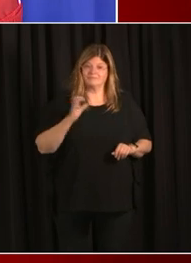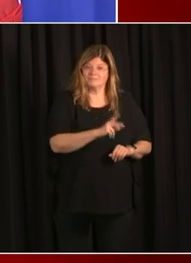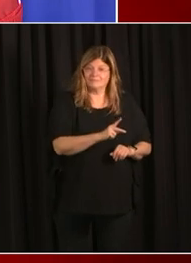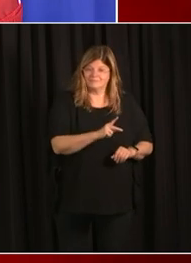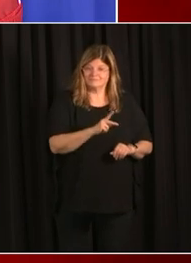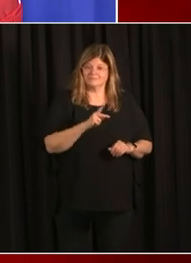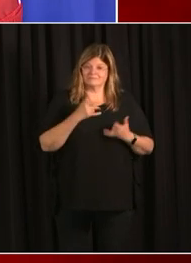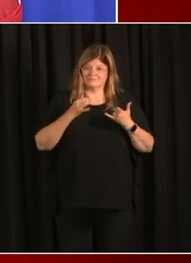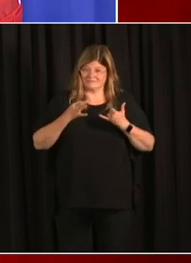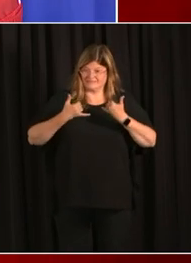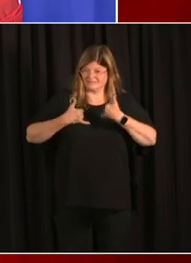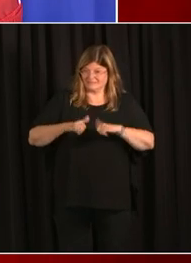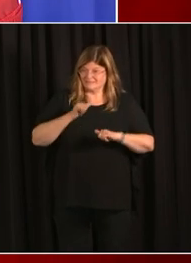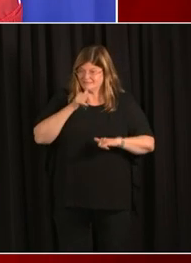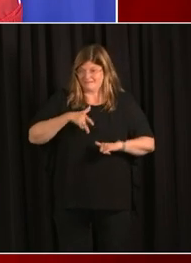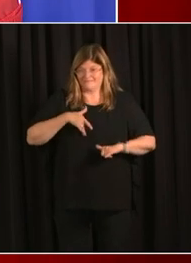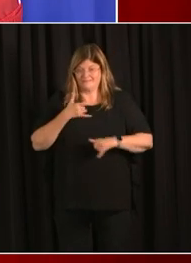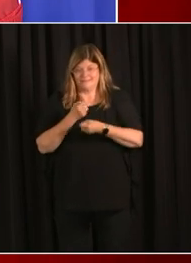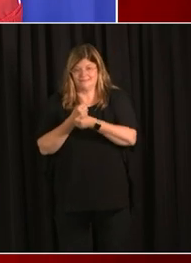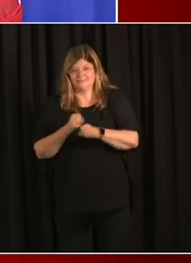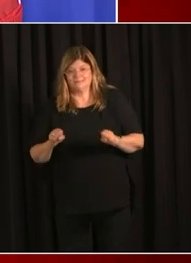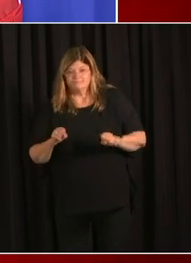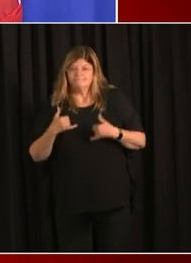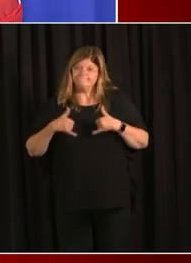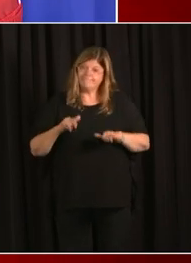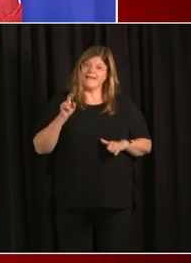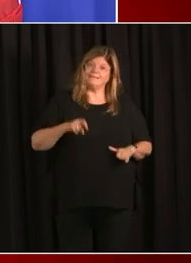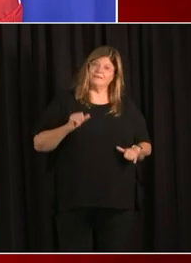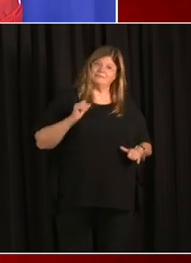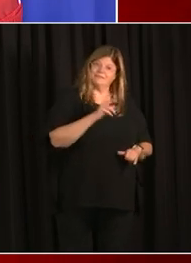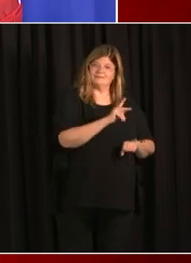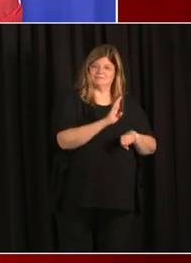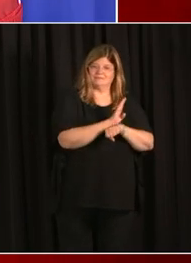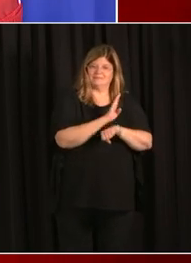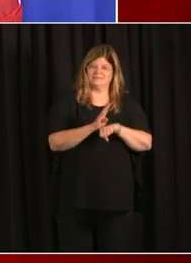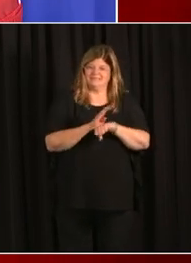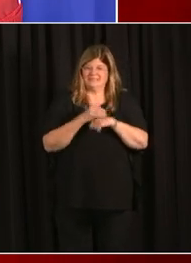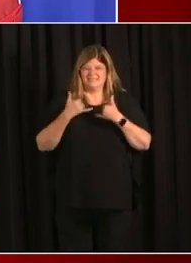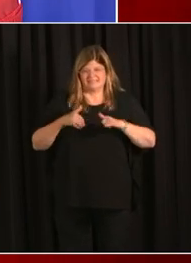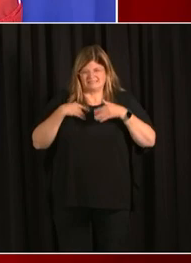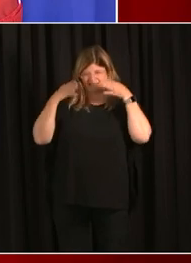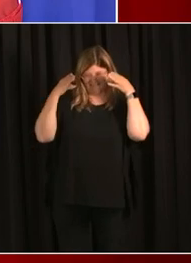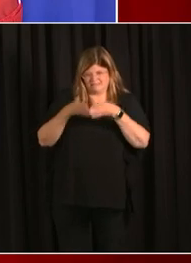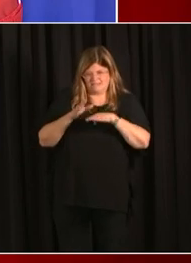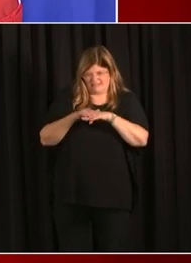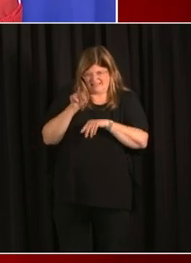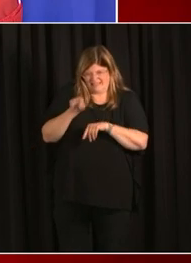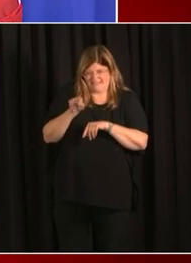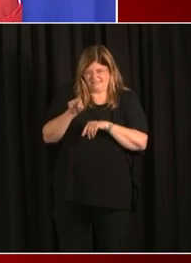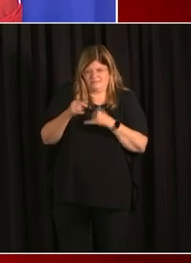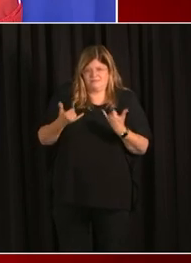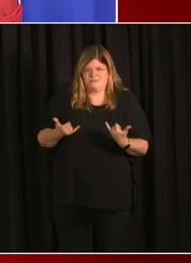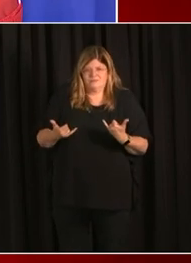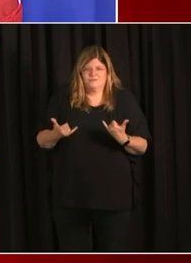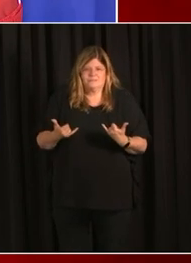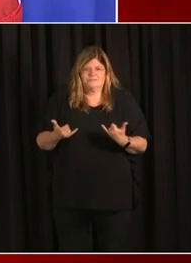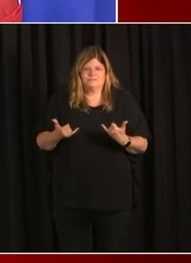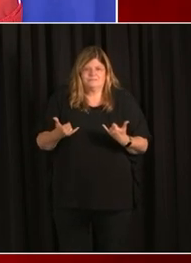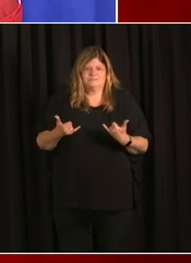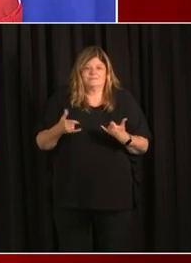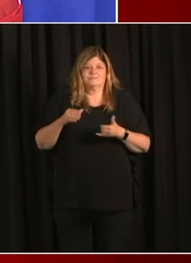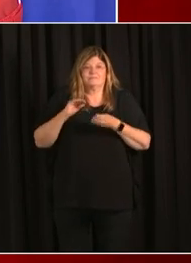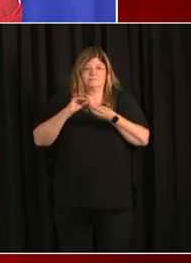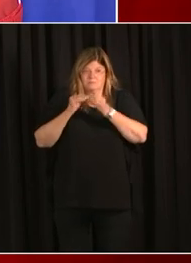safe in doing so. So there's a lot that we're focused on making sure that our health numbers are in a good